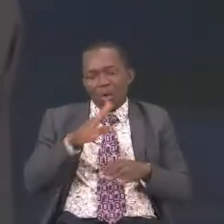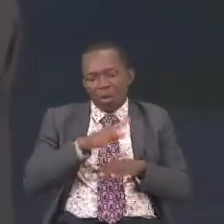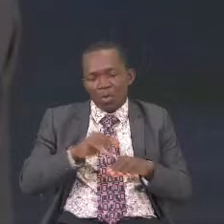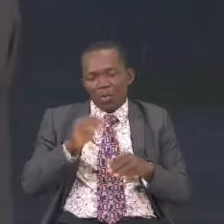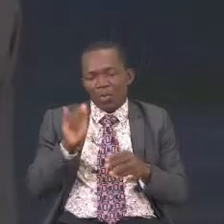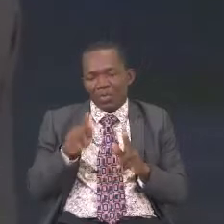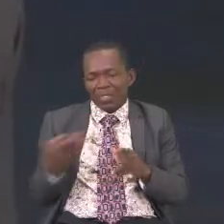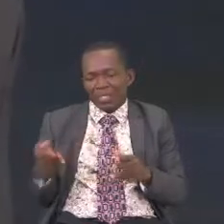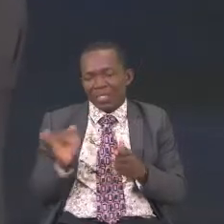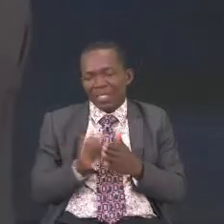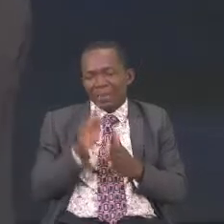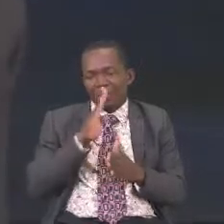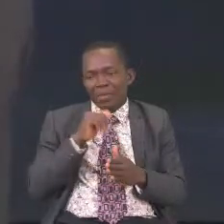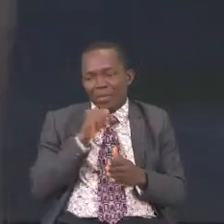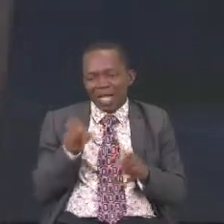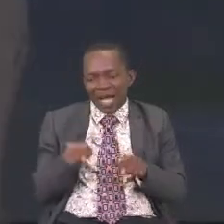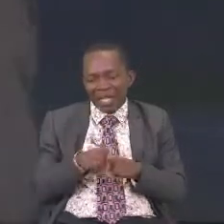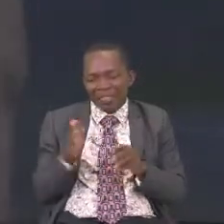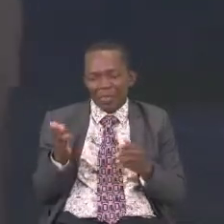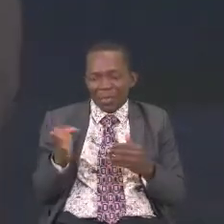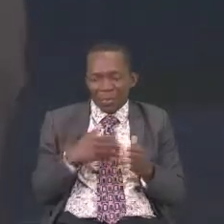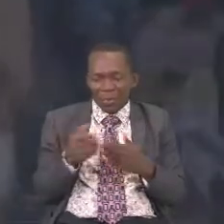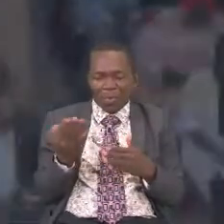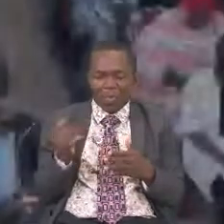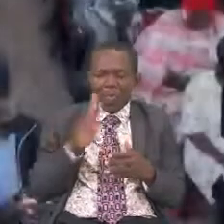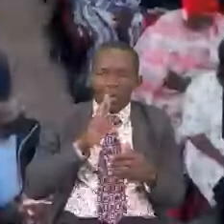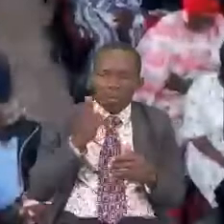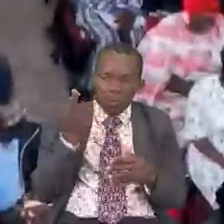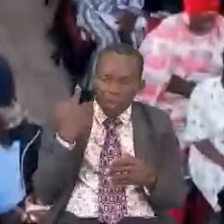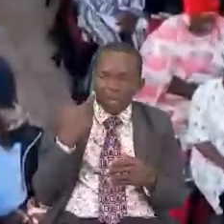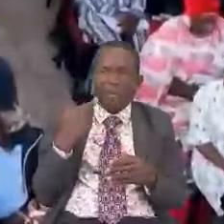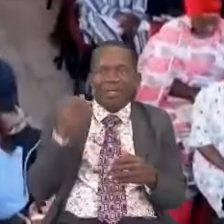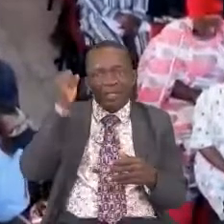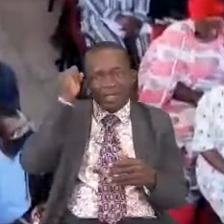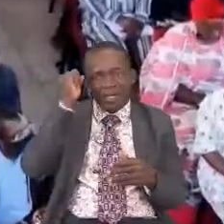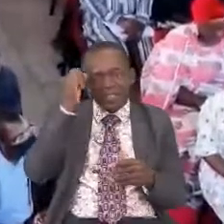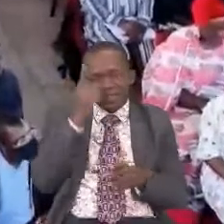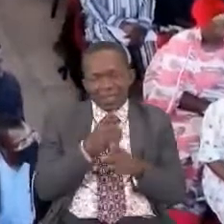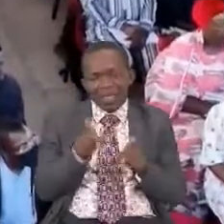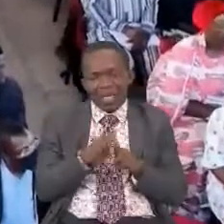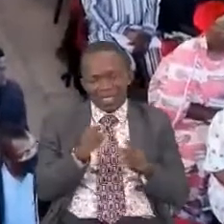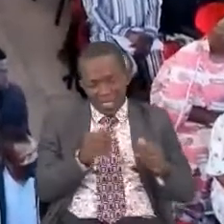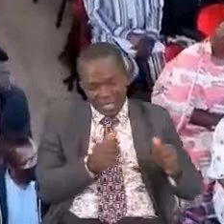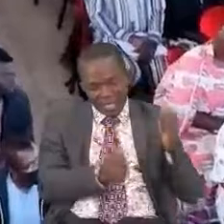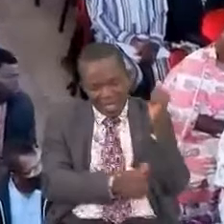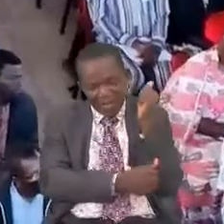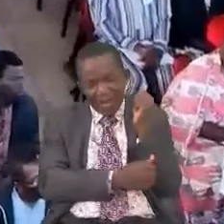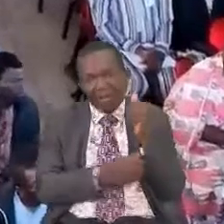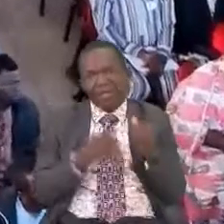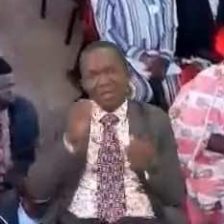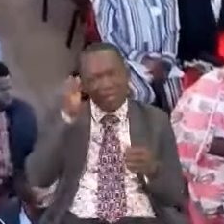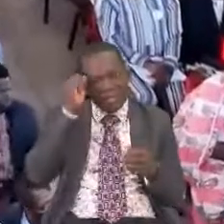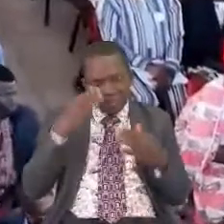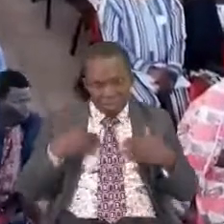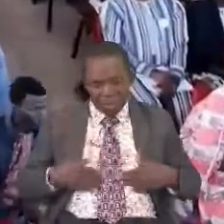even though now his body was as good as dead, yet even though he could not see the evidence that God